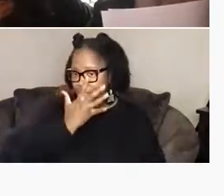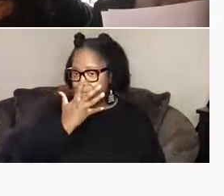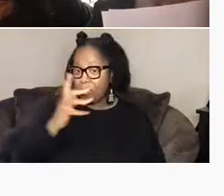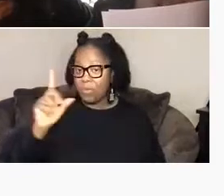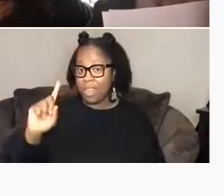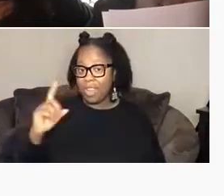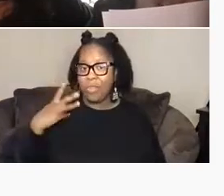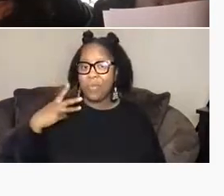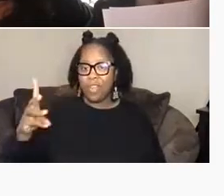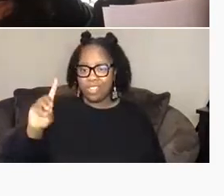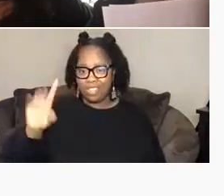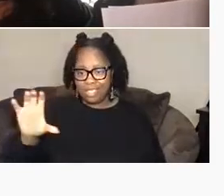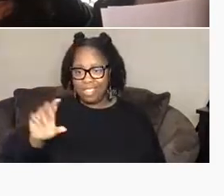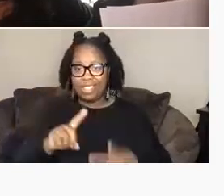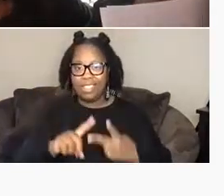Washington, D.C.,